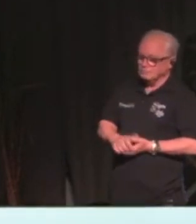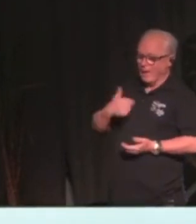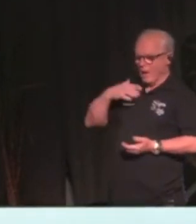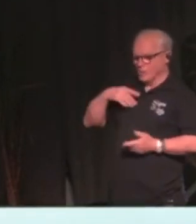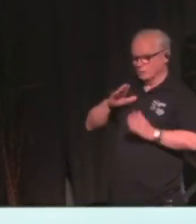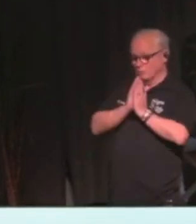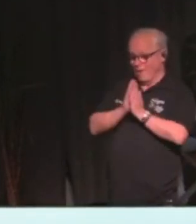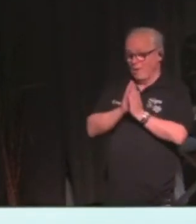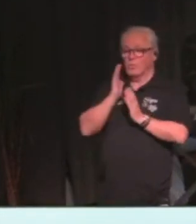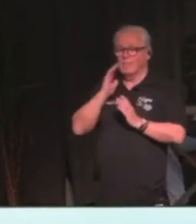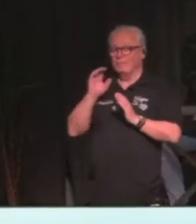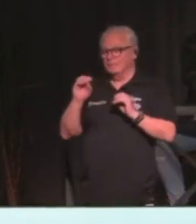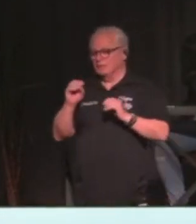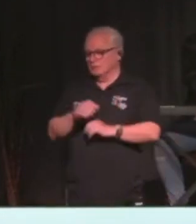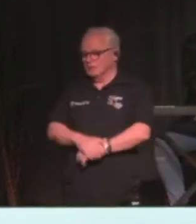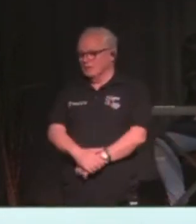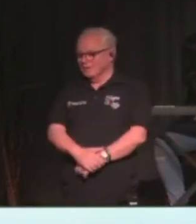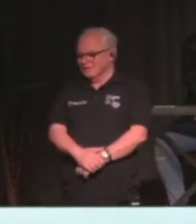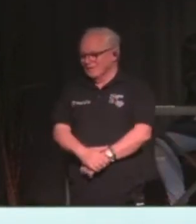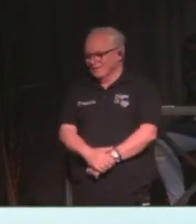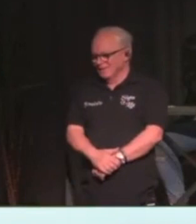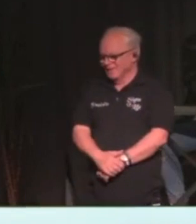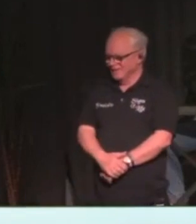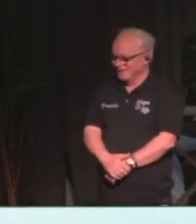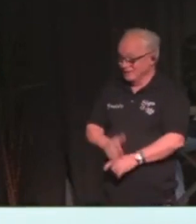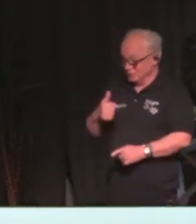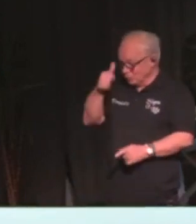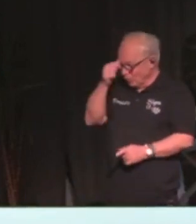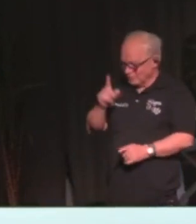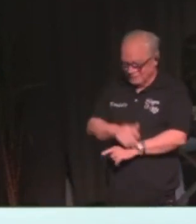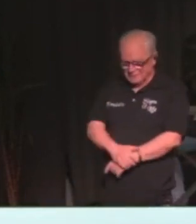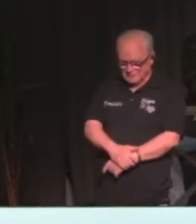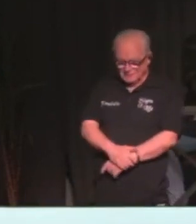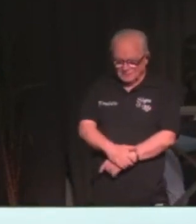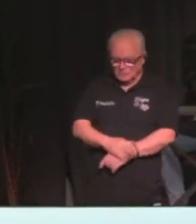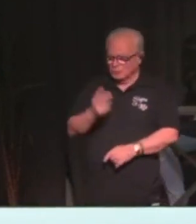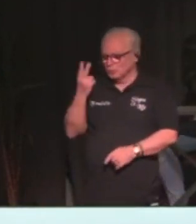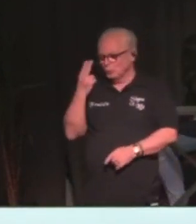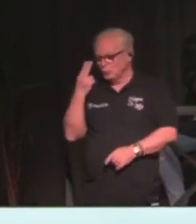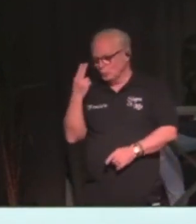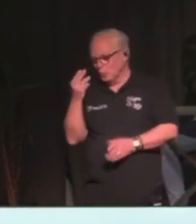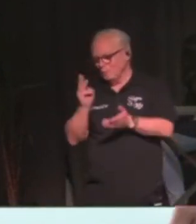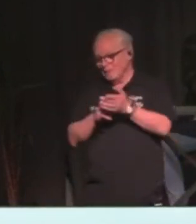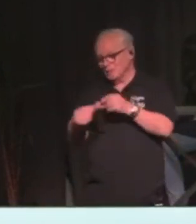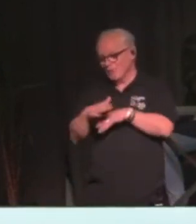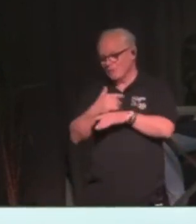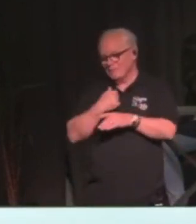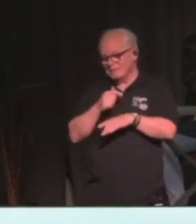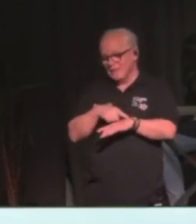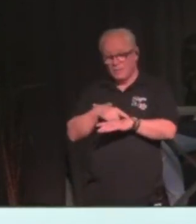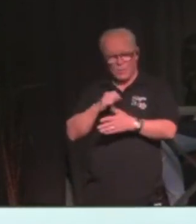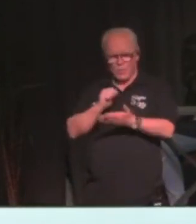thing as we finish right now. And do you know what? I'm actually 2 minutes over time.